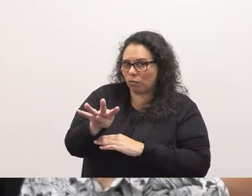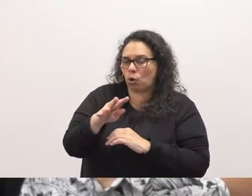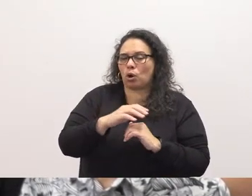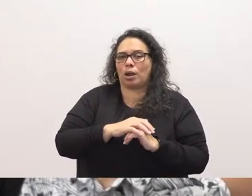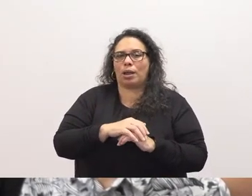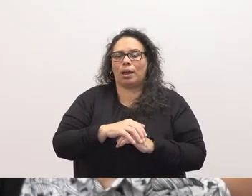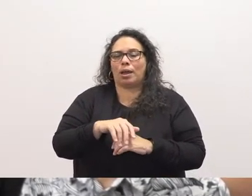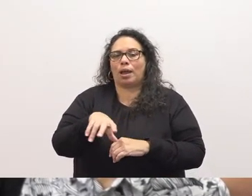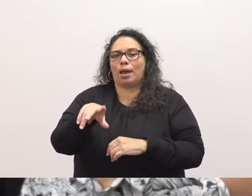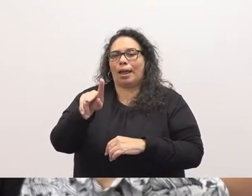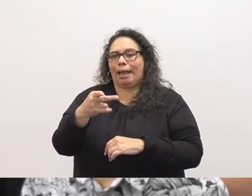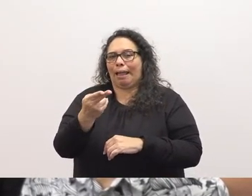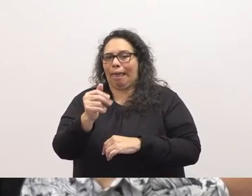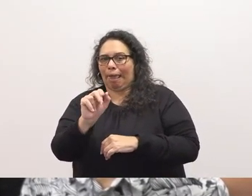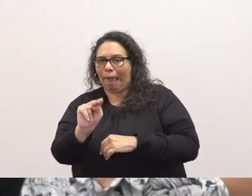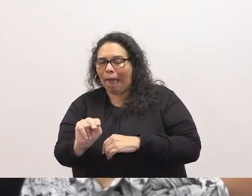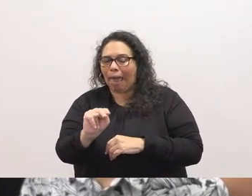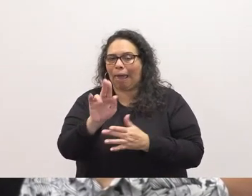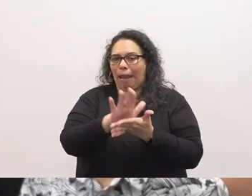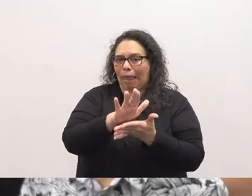Academy, which is approximately